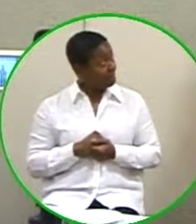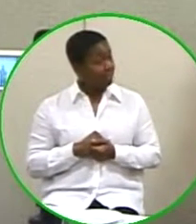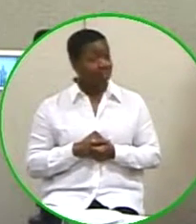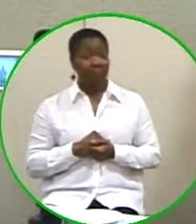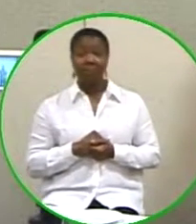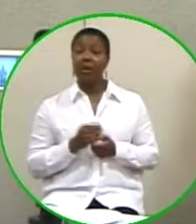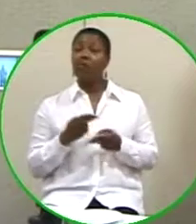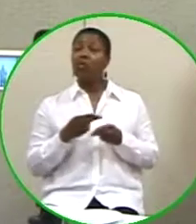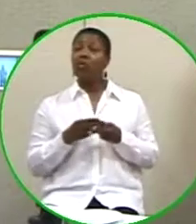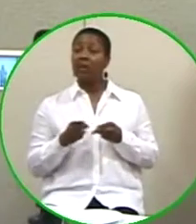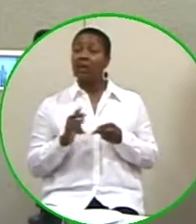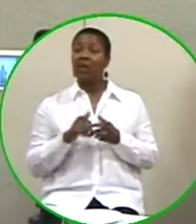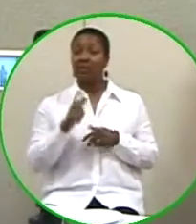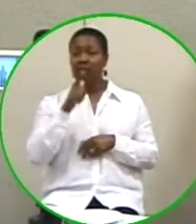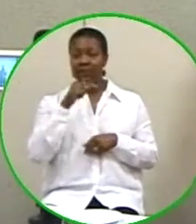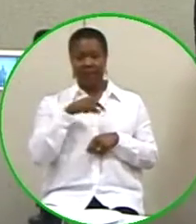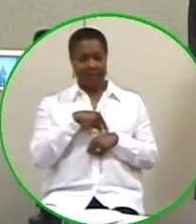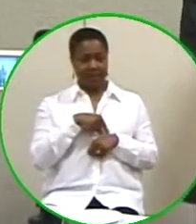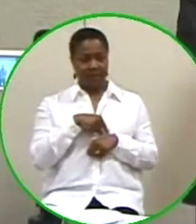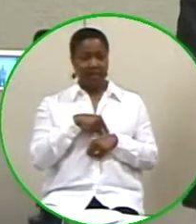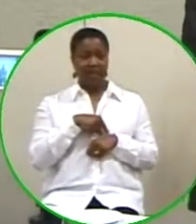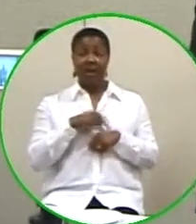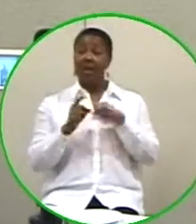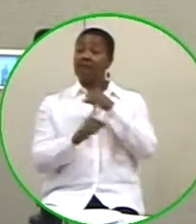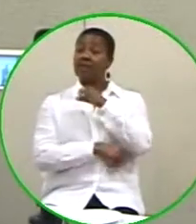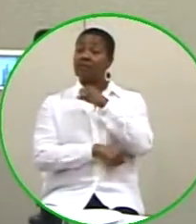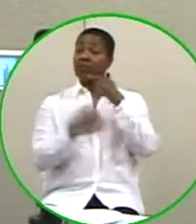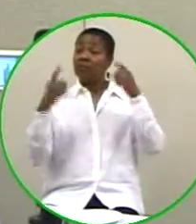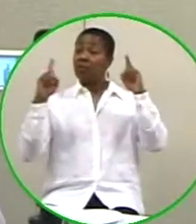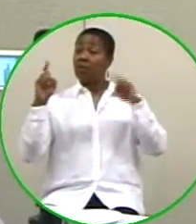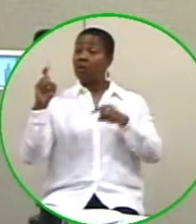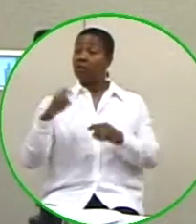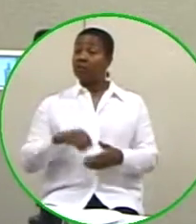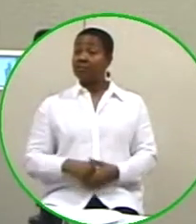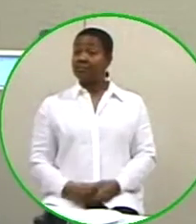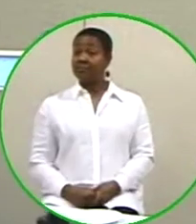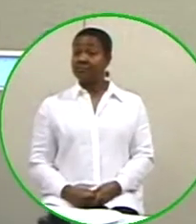Just real quickly, and then we're going to lunch. Does punishment work?